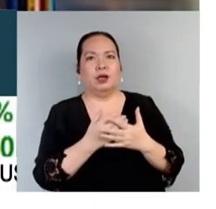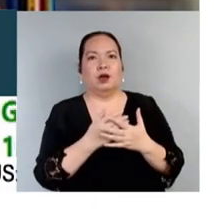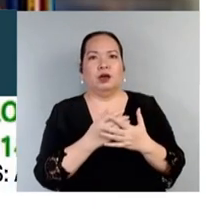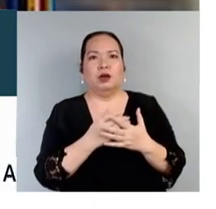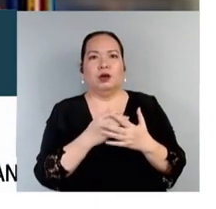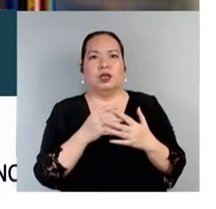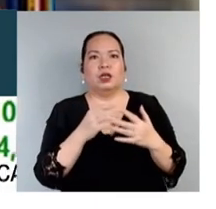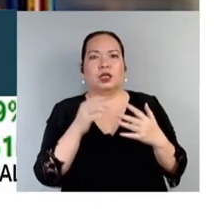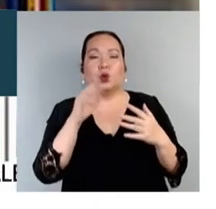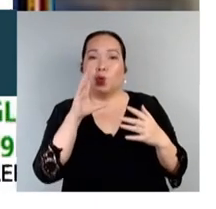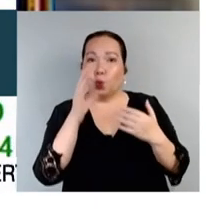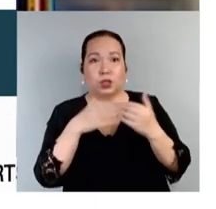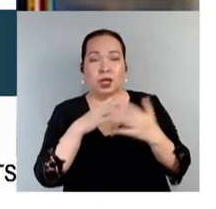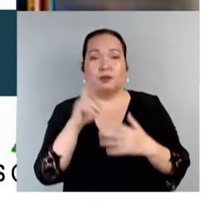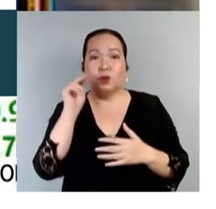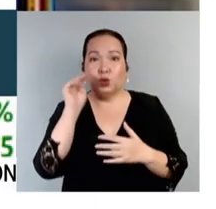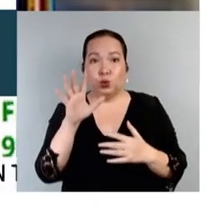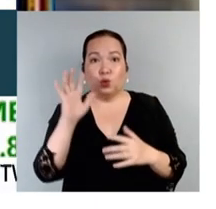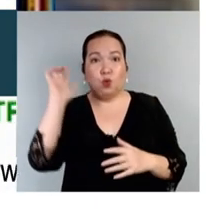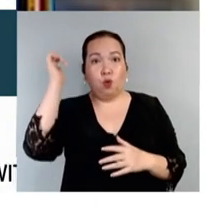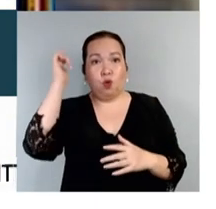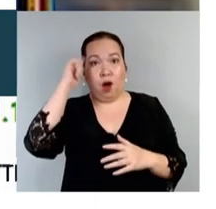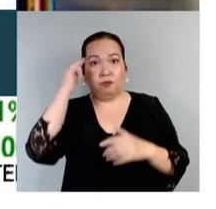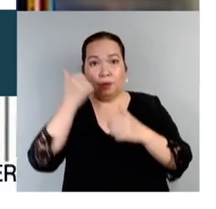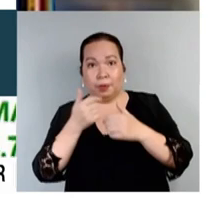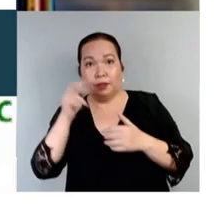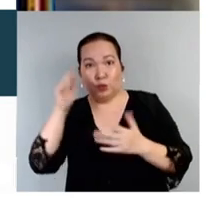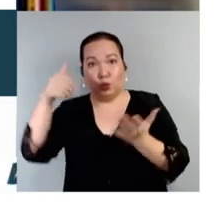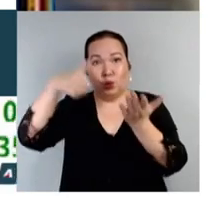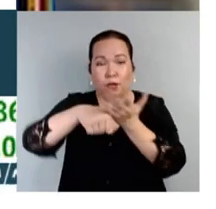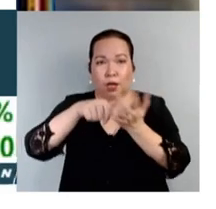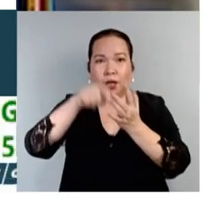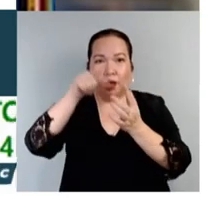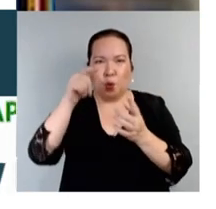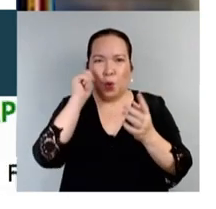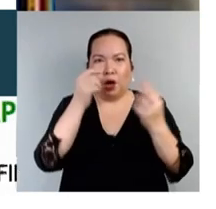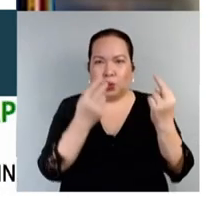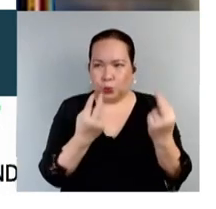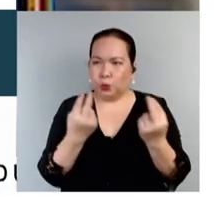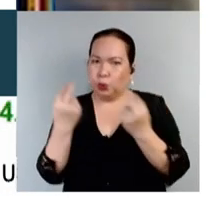the previous administration and wanting to